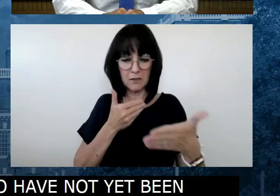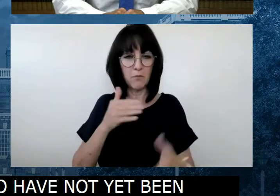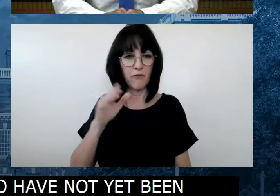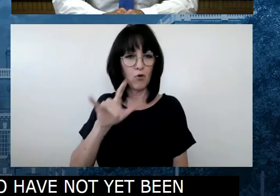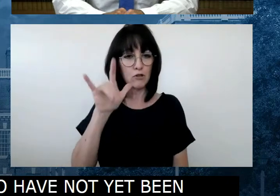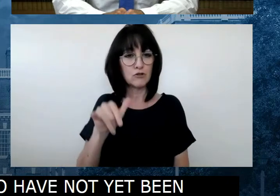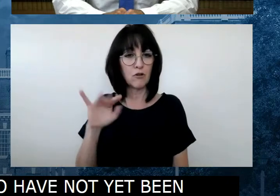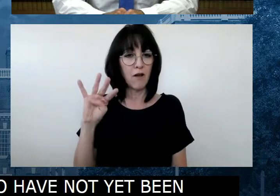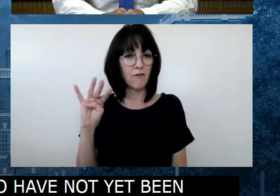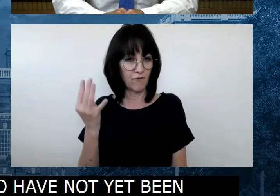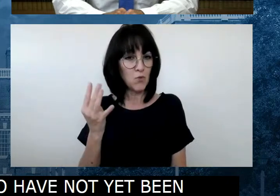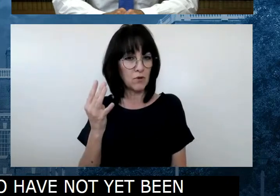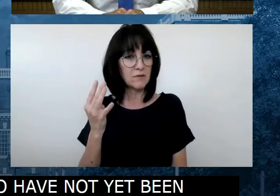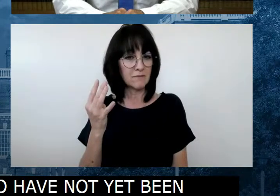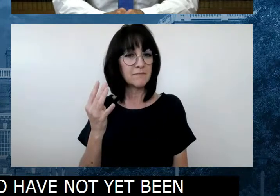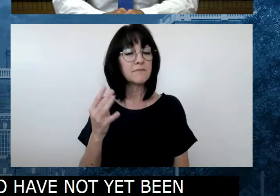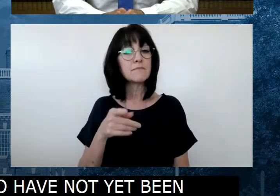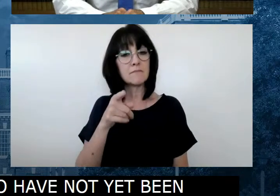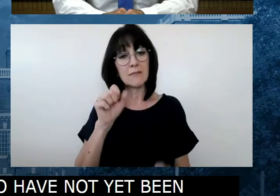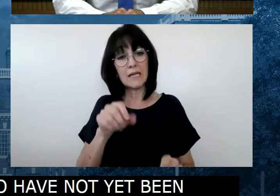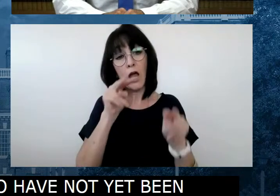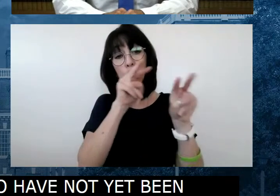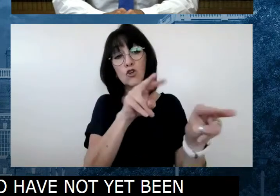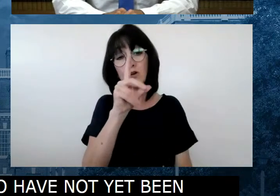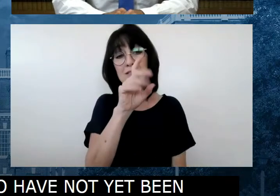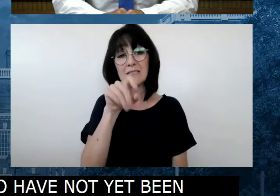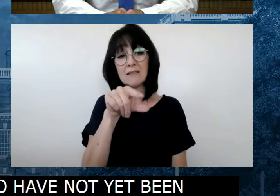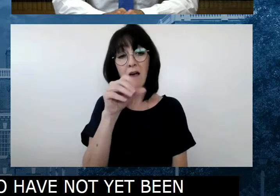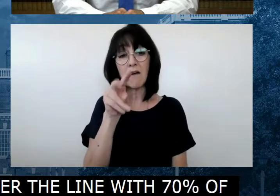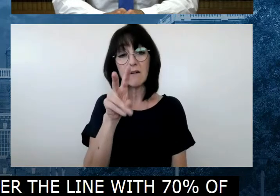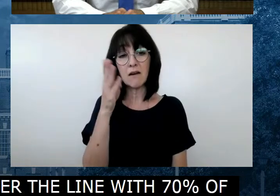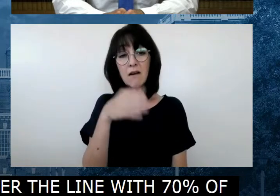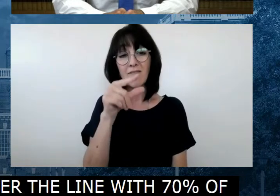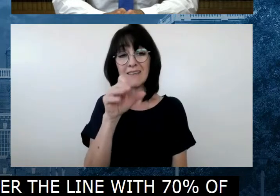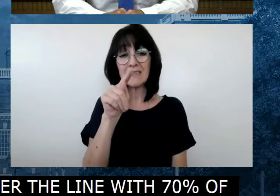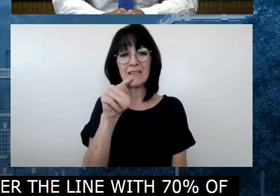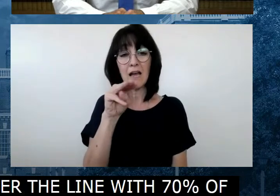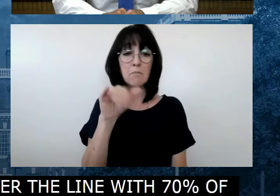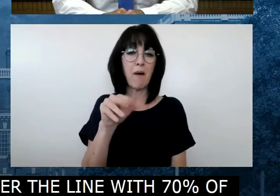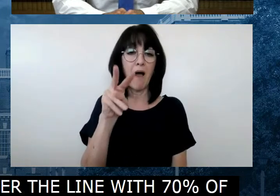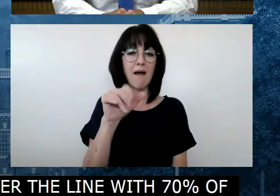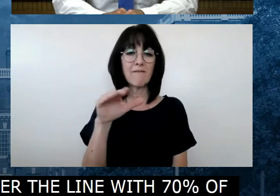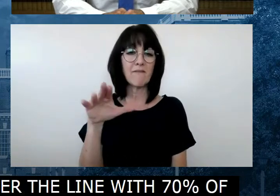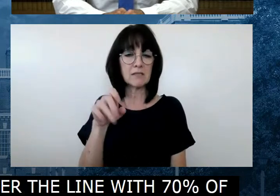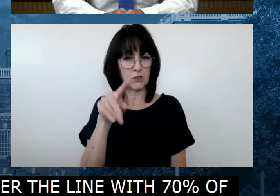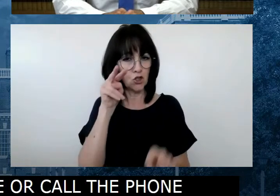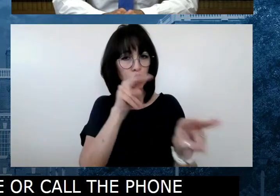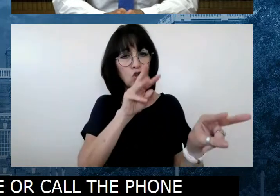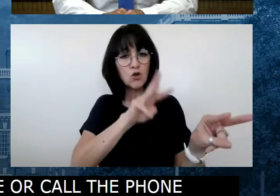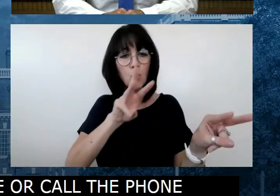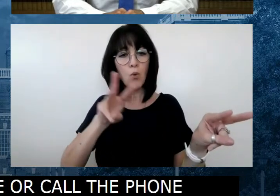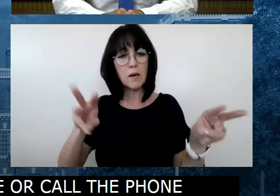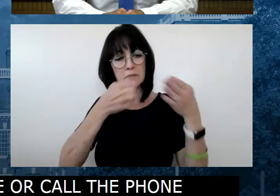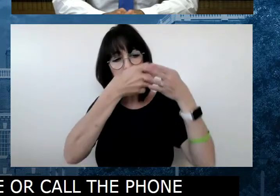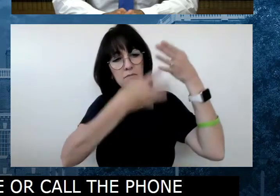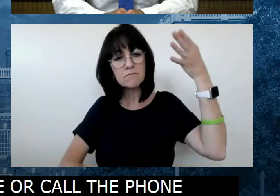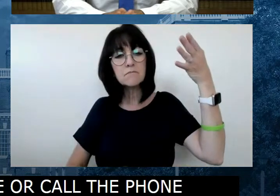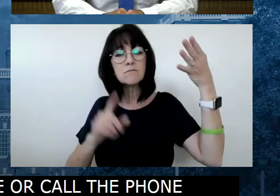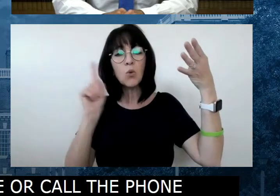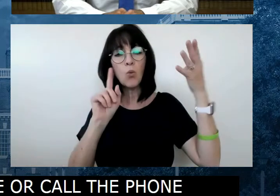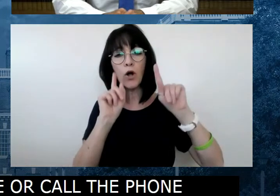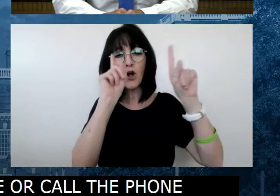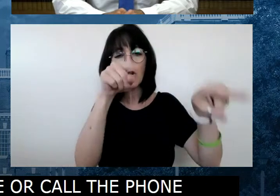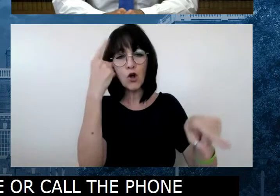de.gov/getmyvaccine, or call the phone number that's up on the screen. We appreciate the work of all of our partners,